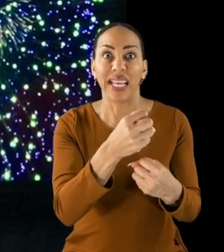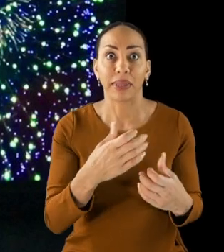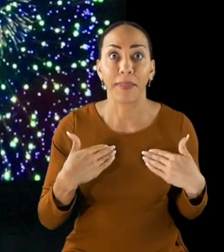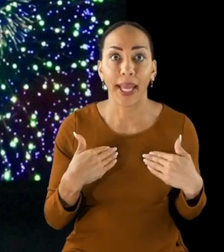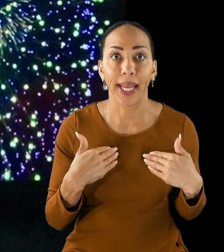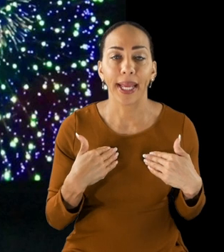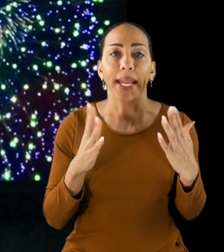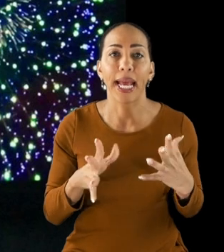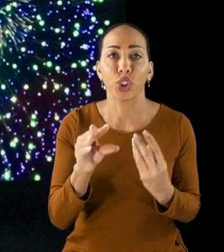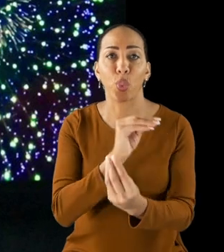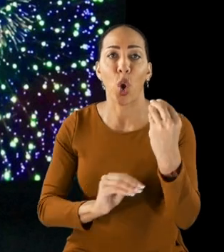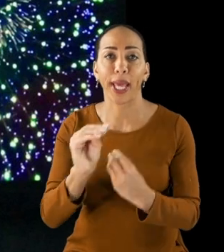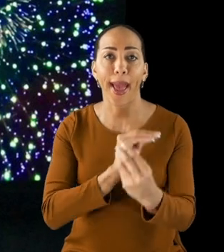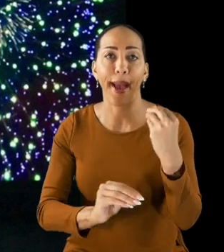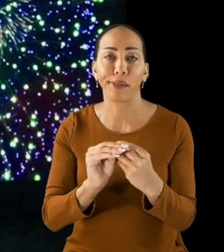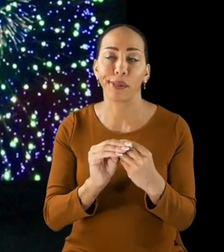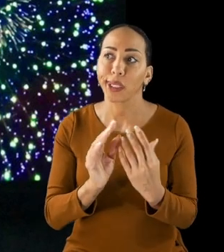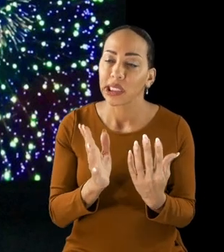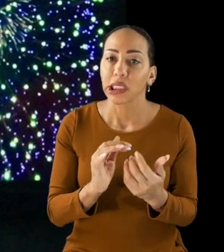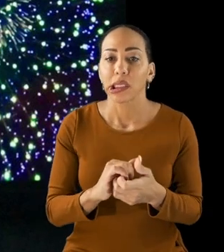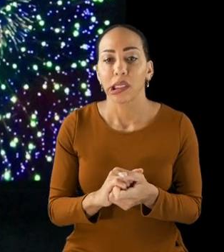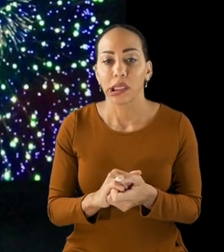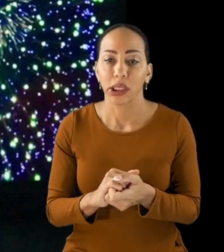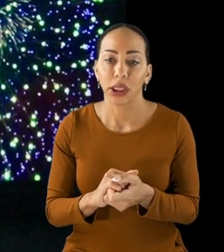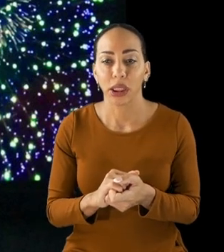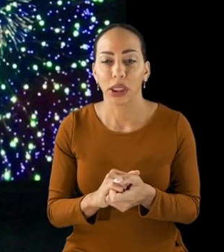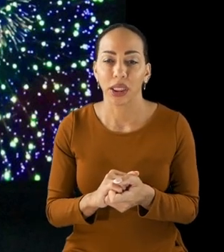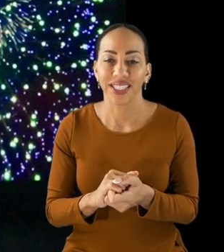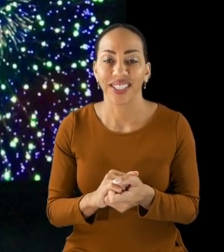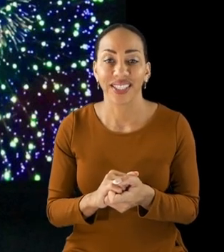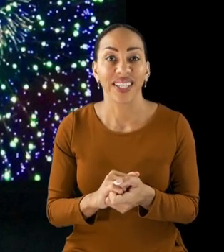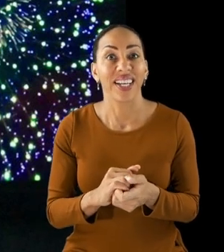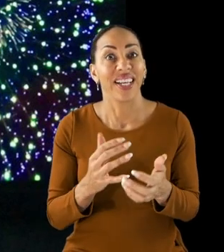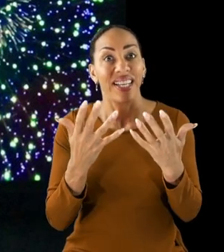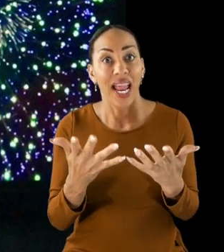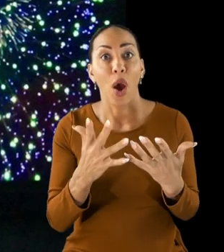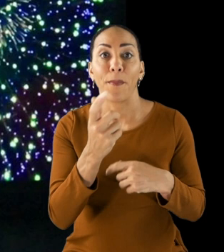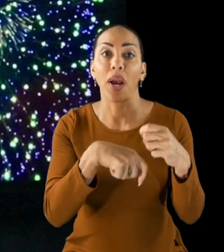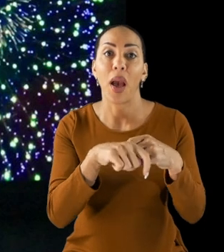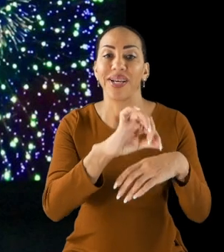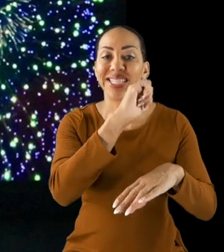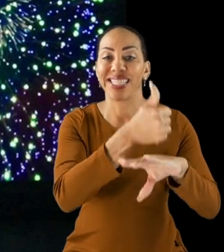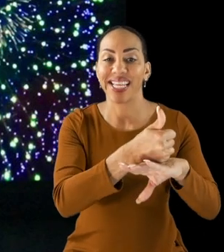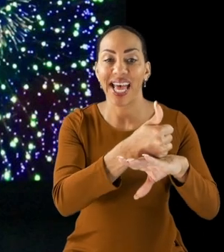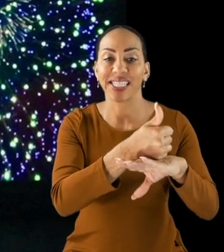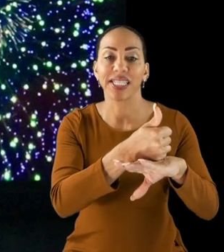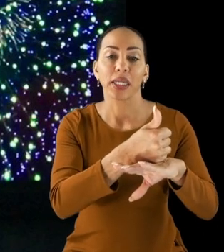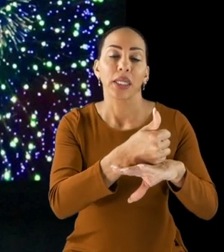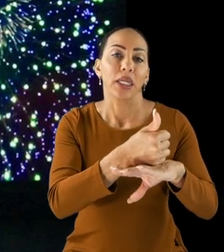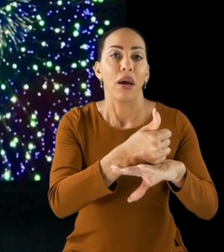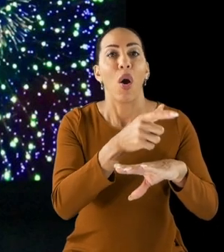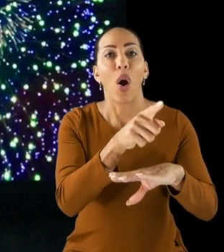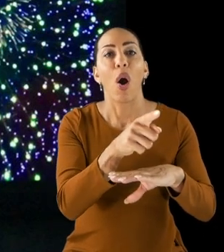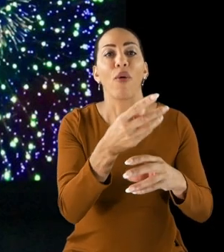and had to work it out. And it was a set, and now is a set of monologues performed by naked or nearly